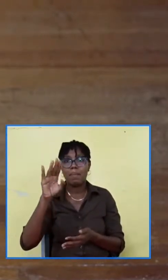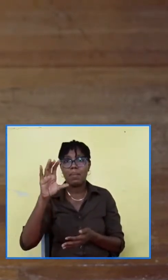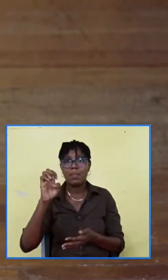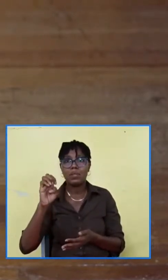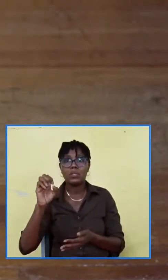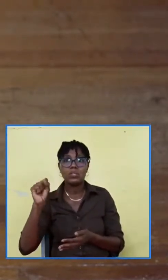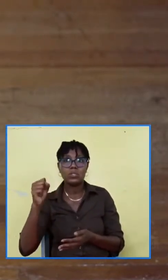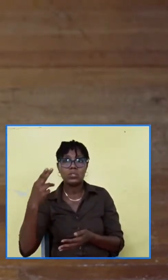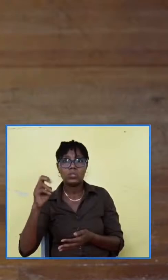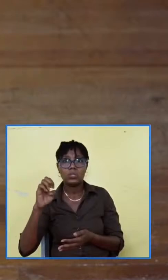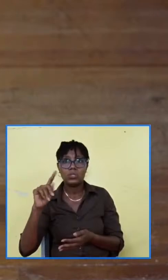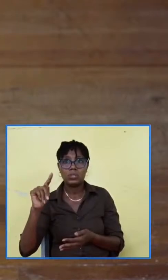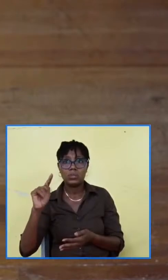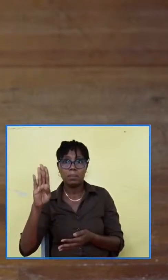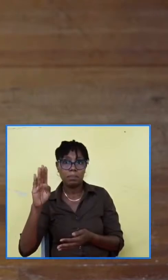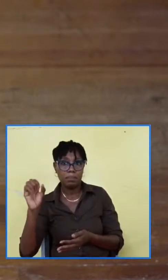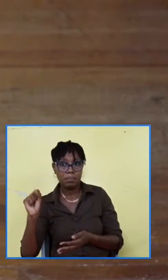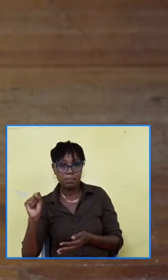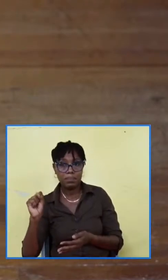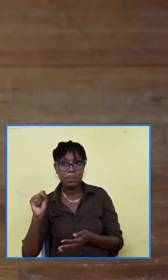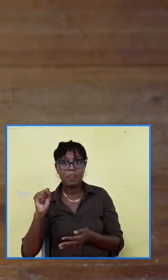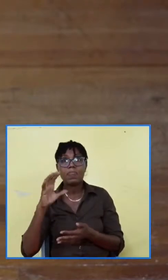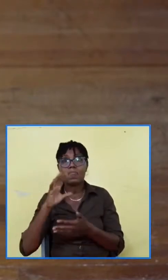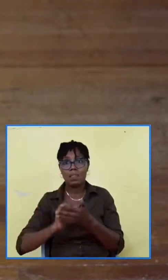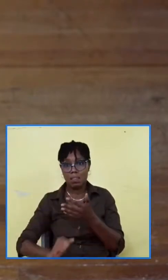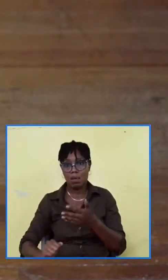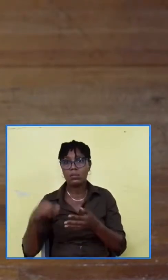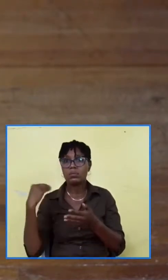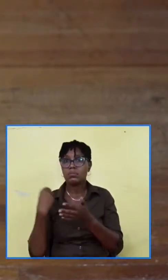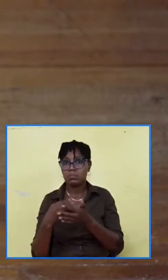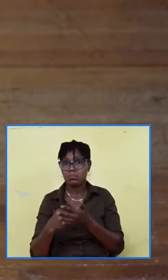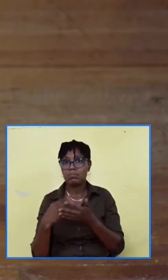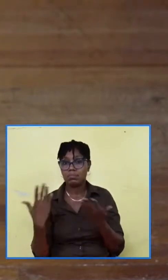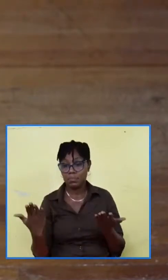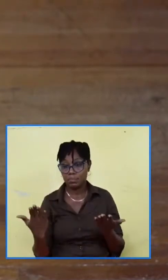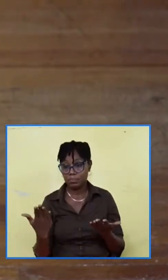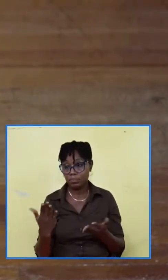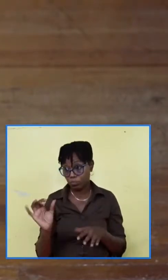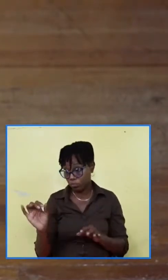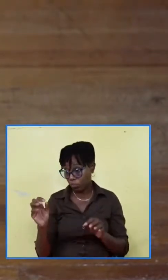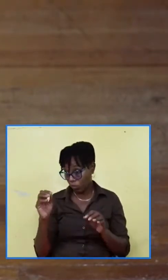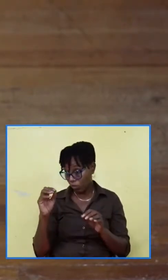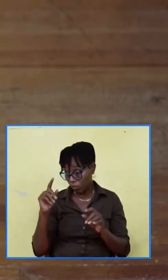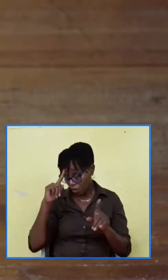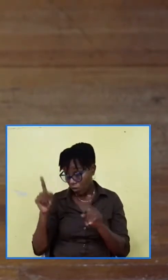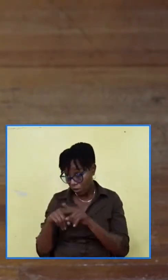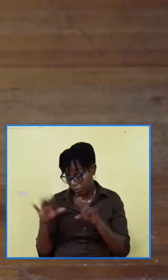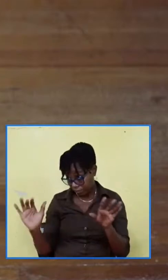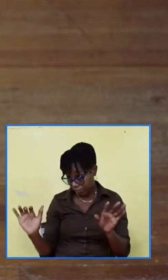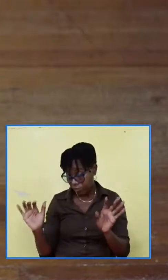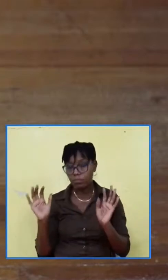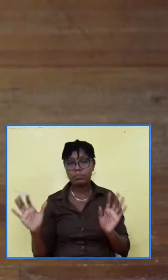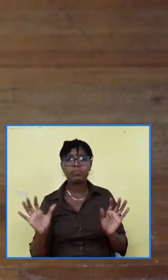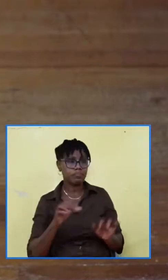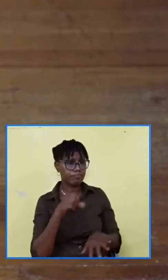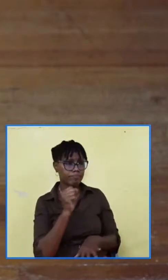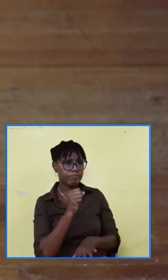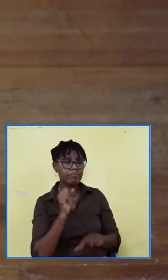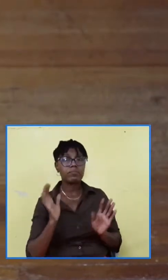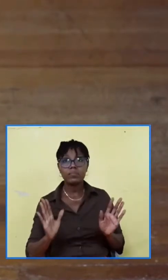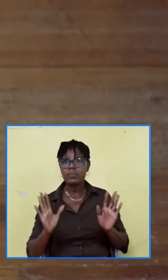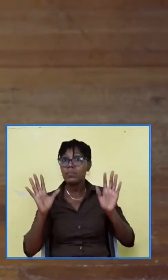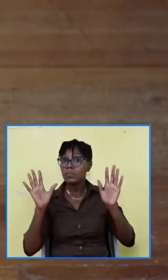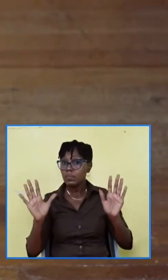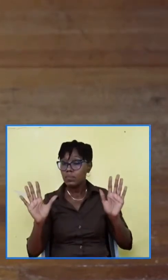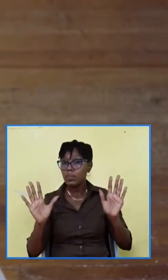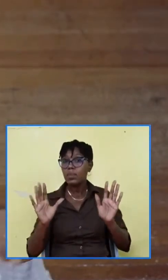fund was worse off than it was before. Agree? Agree so far, Mr. Burke? Yes. Right, okay. When government wrote